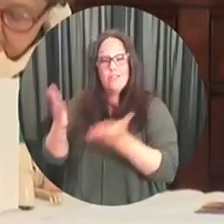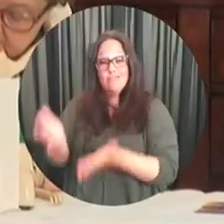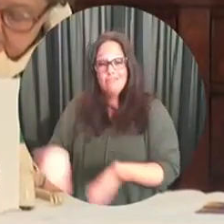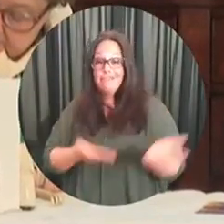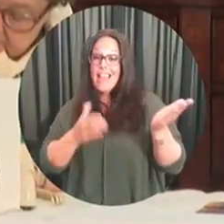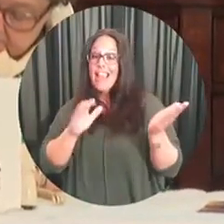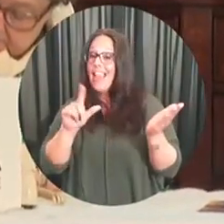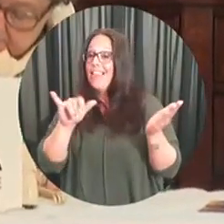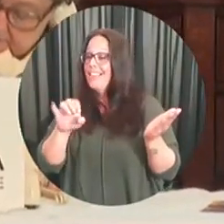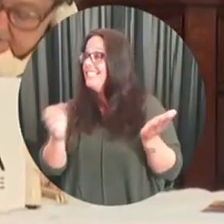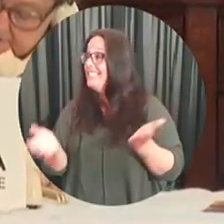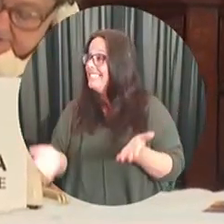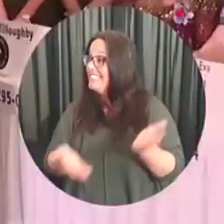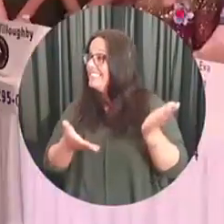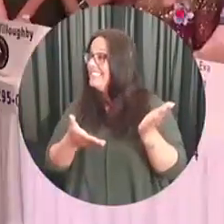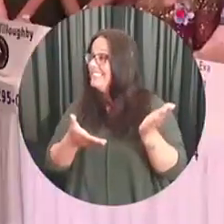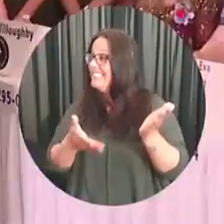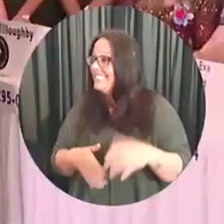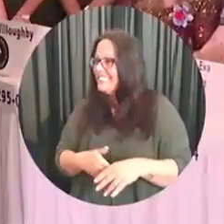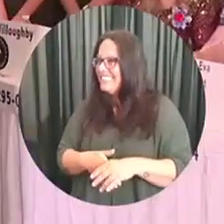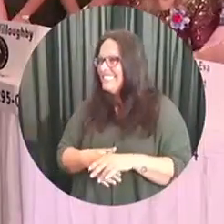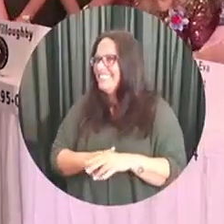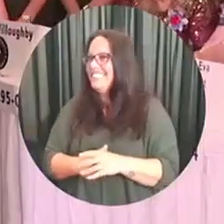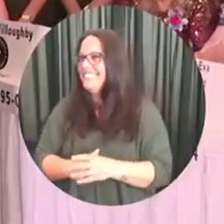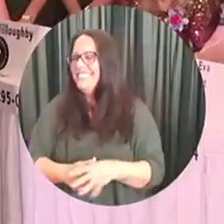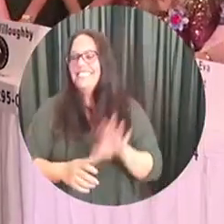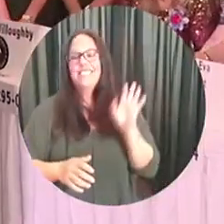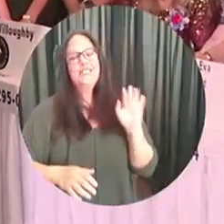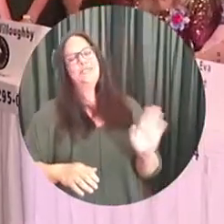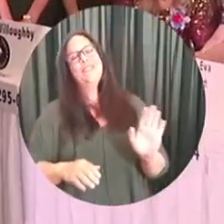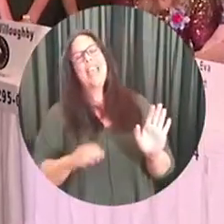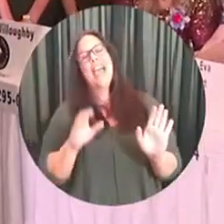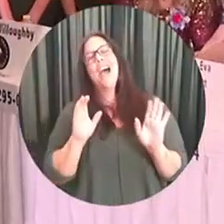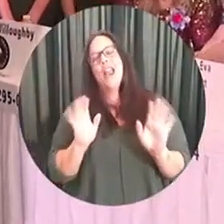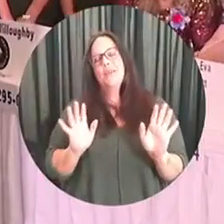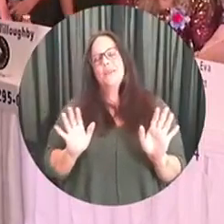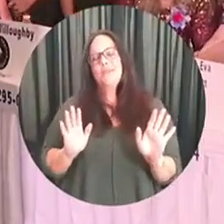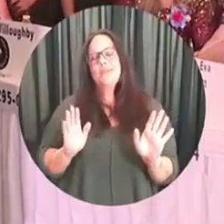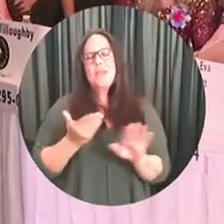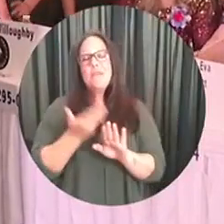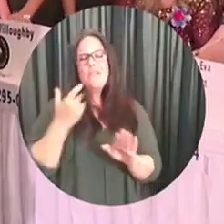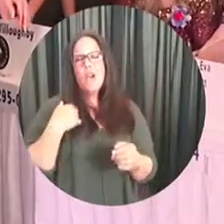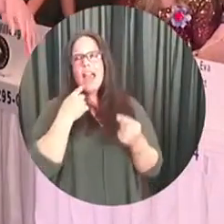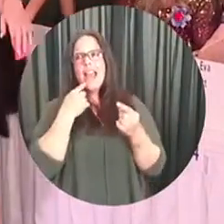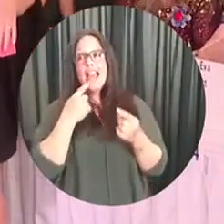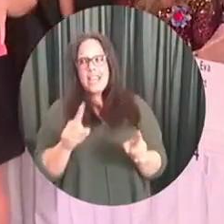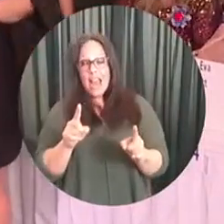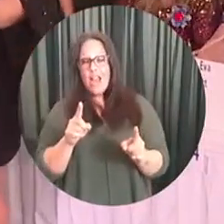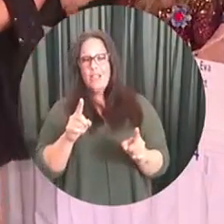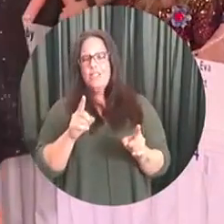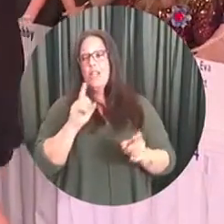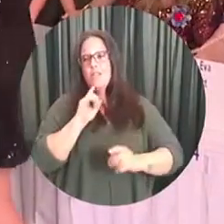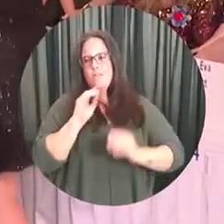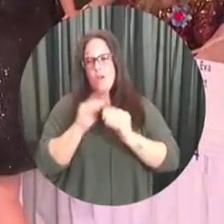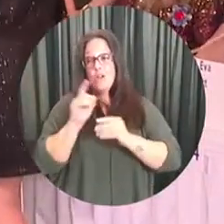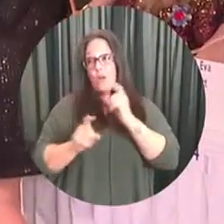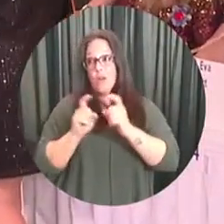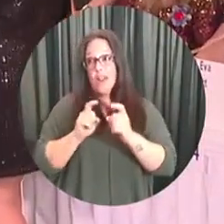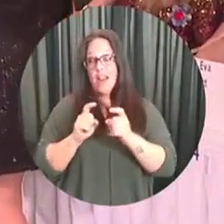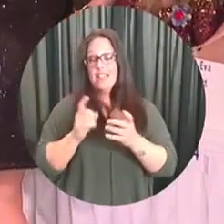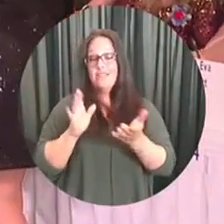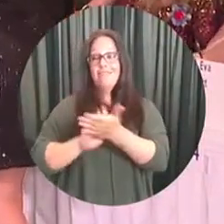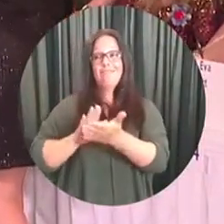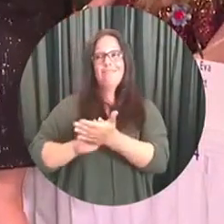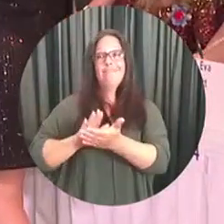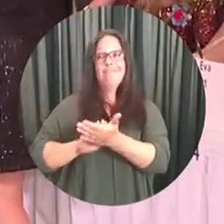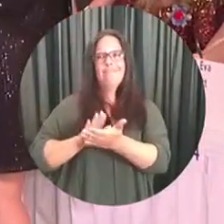Well, before, let me just keep on making everybody wait. Before I announce who won text to donate, shout out to Mr. Rudy